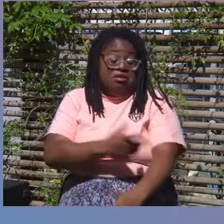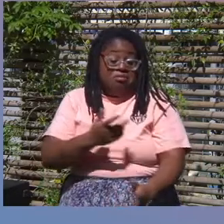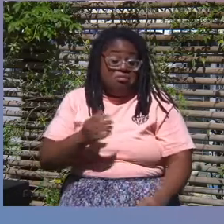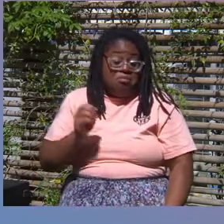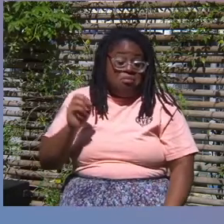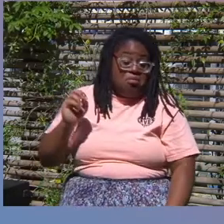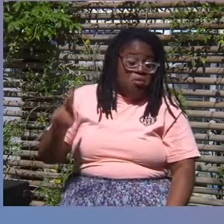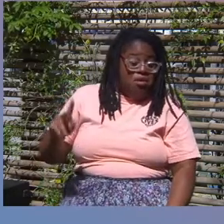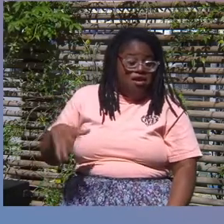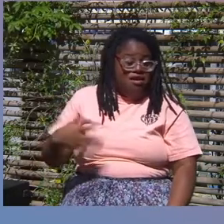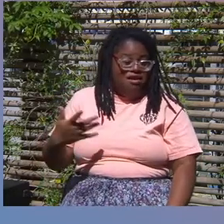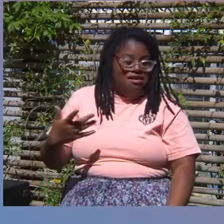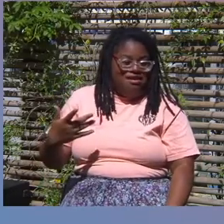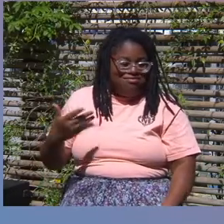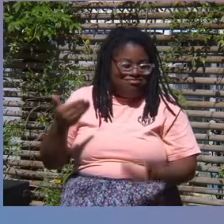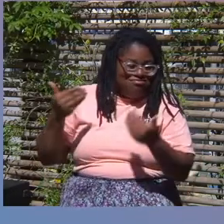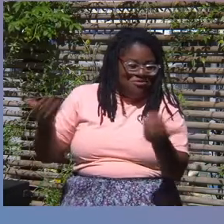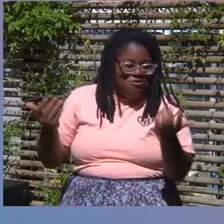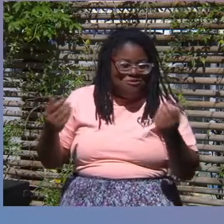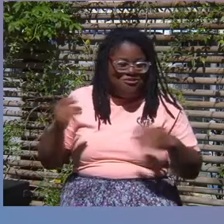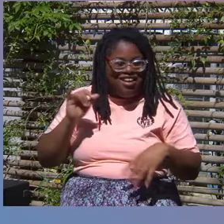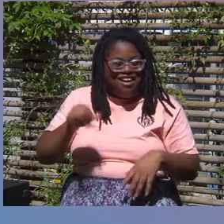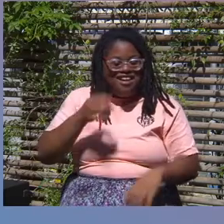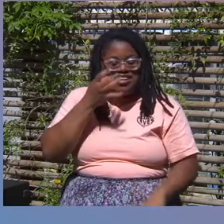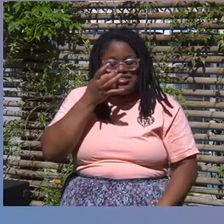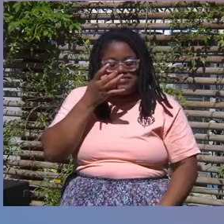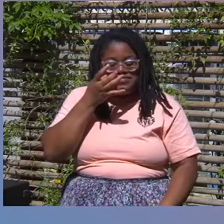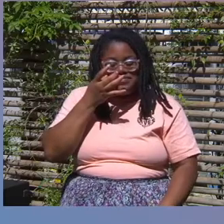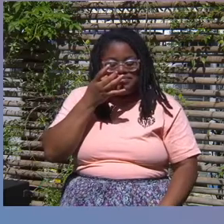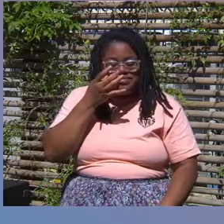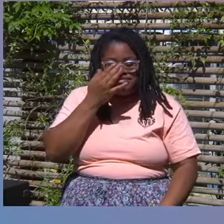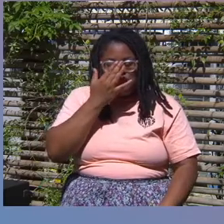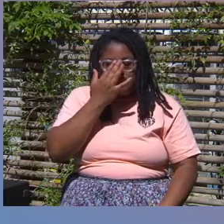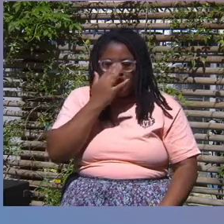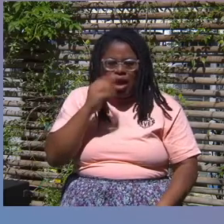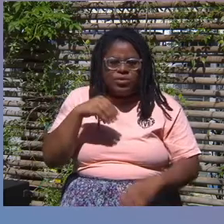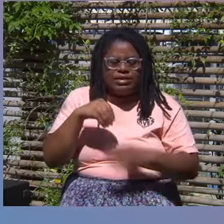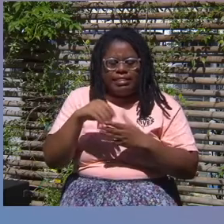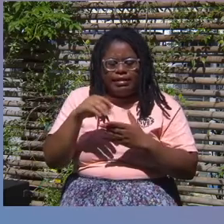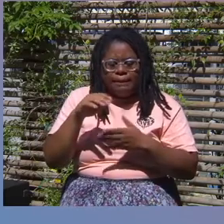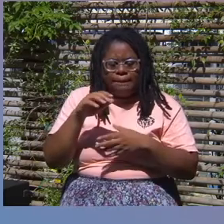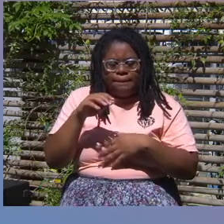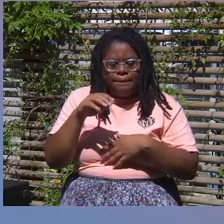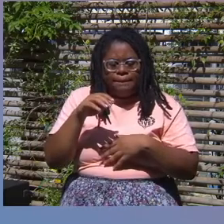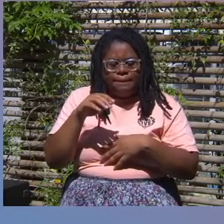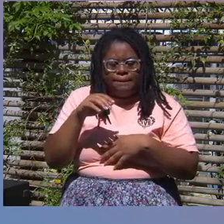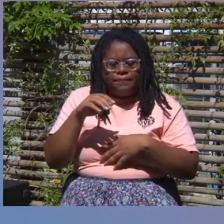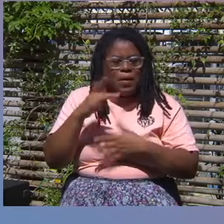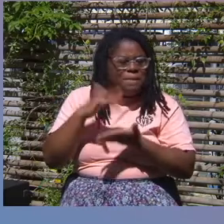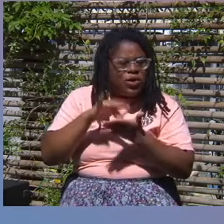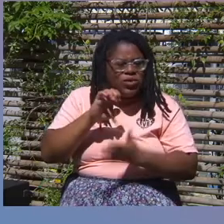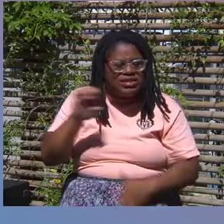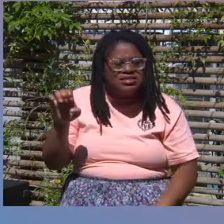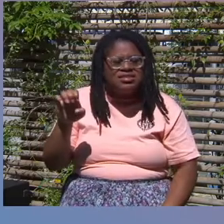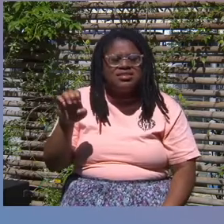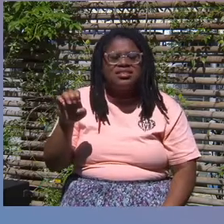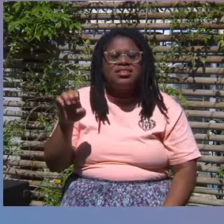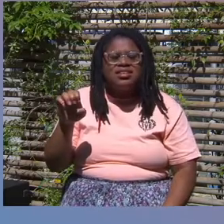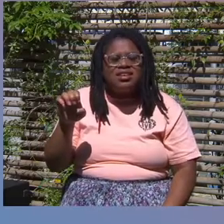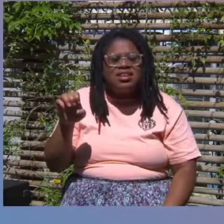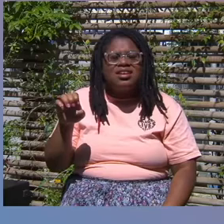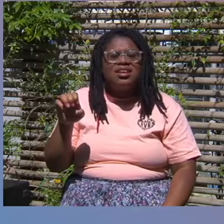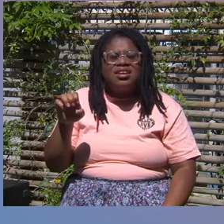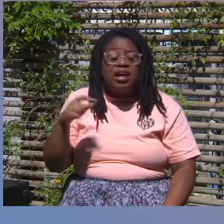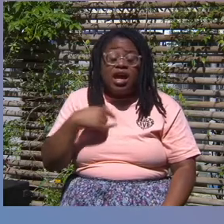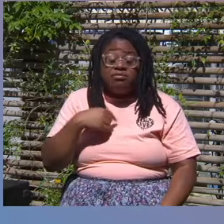like, okay, child, let's go. I was in the Middle East where, you know, I was